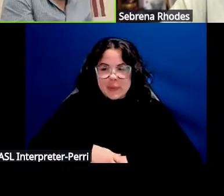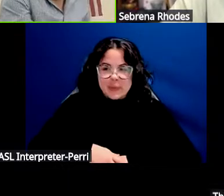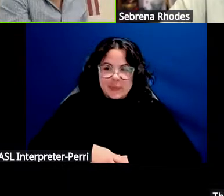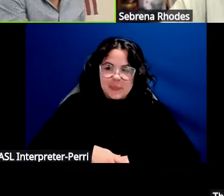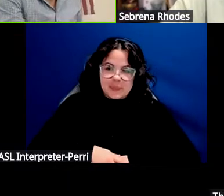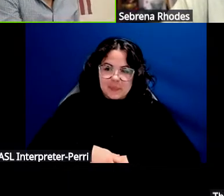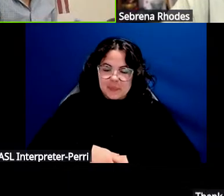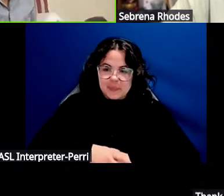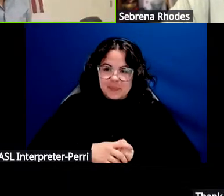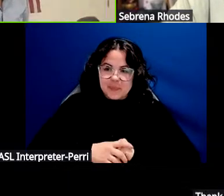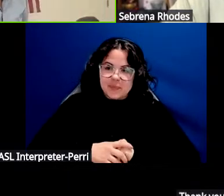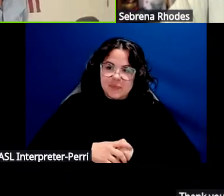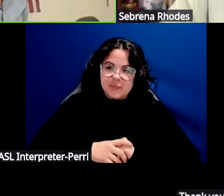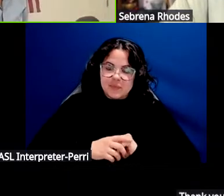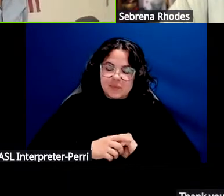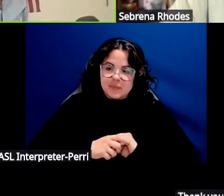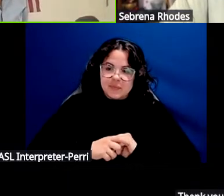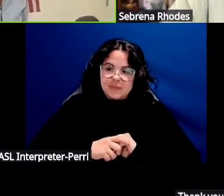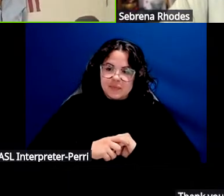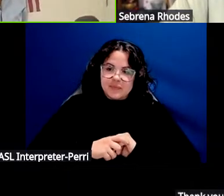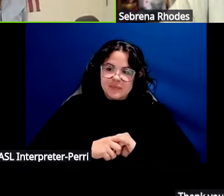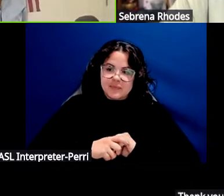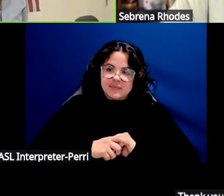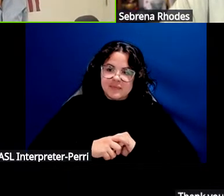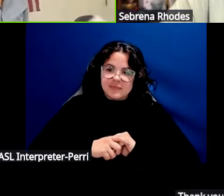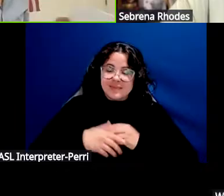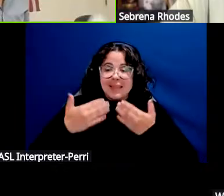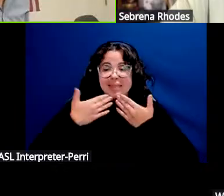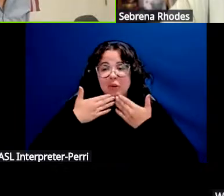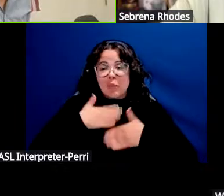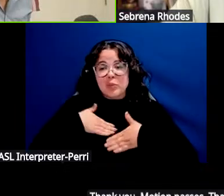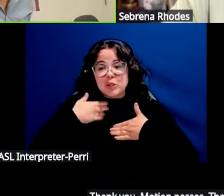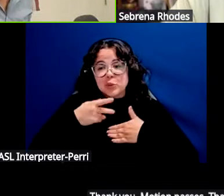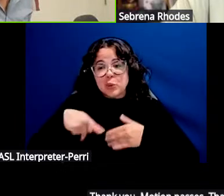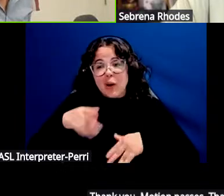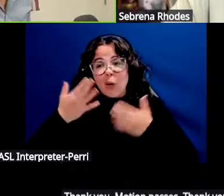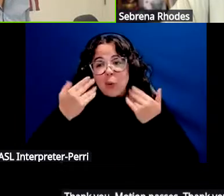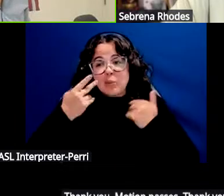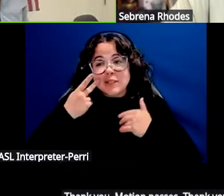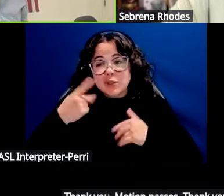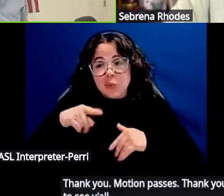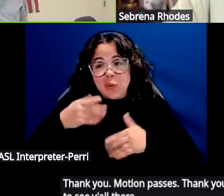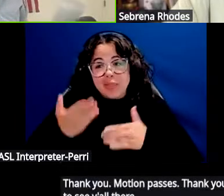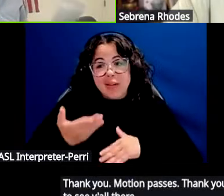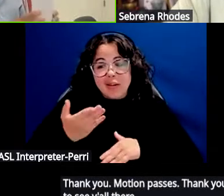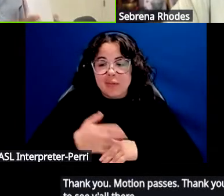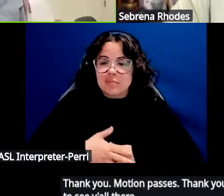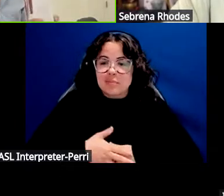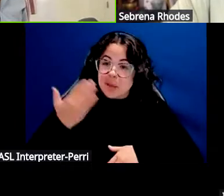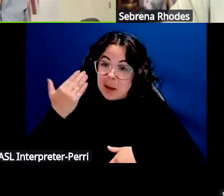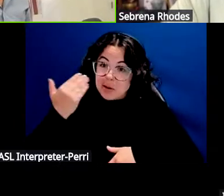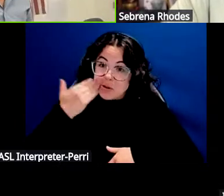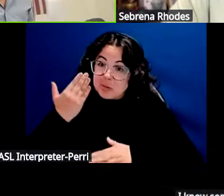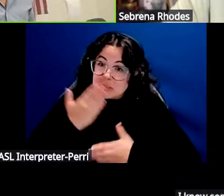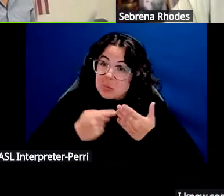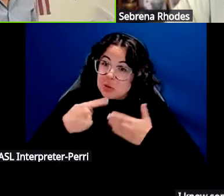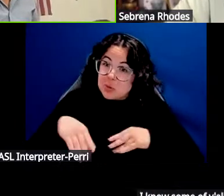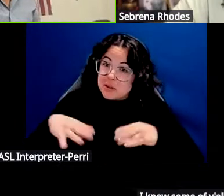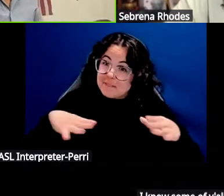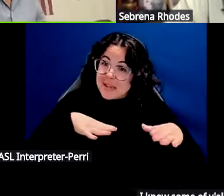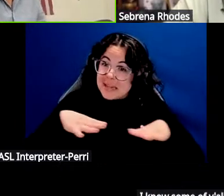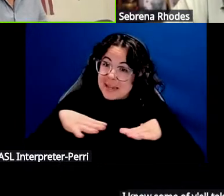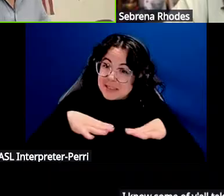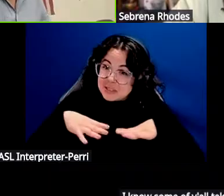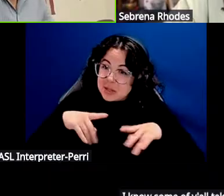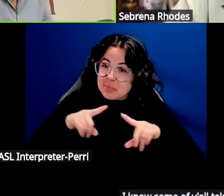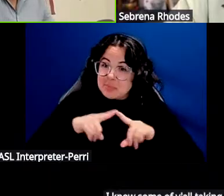passes. Thank you, commissioners. I appreciate y'all. I hope to see y'all there. I know some of y'all are taking vacation because it is our recess,